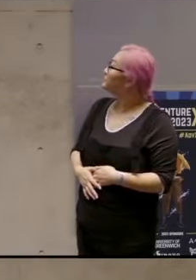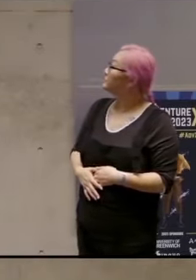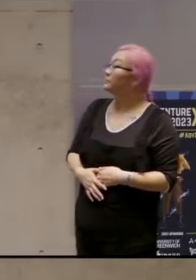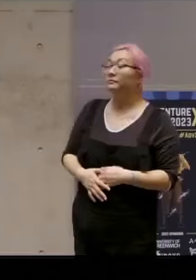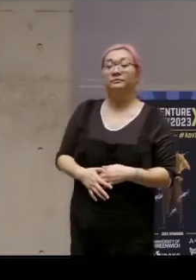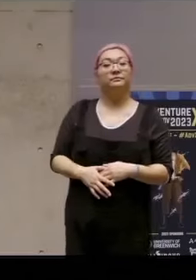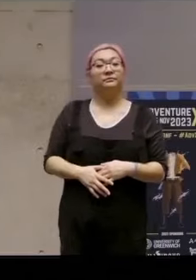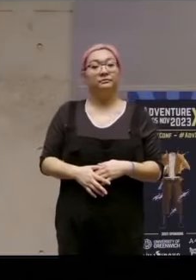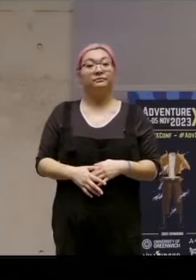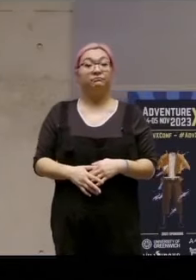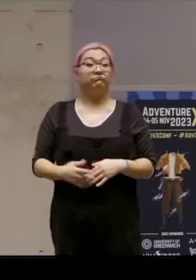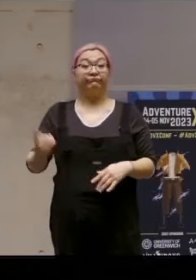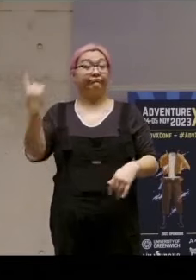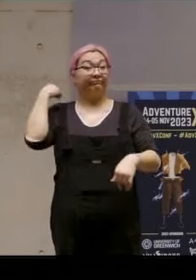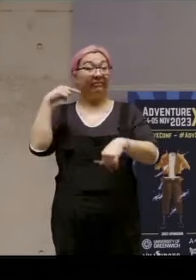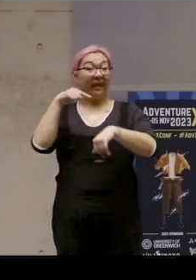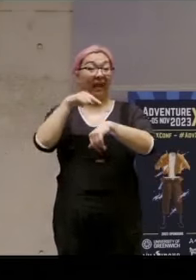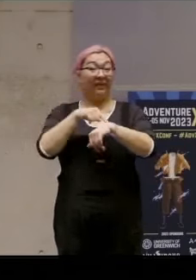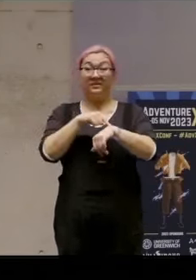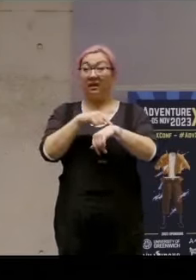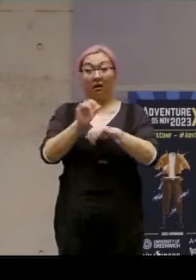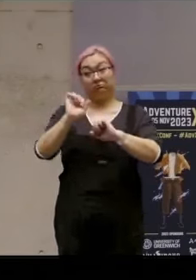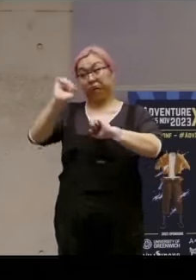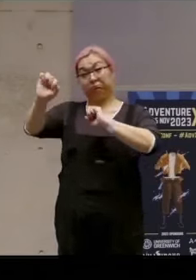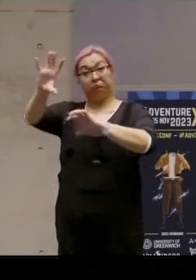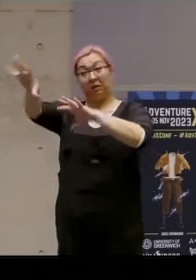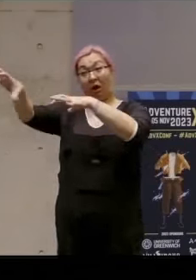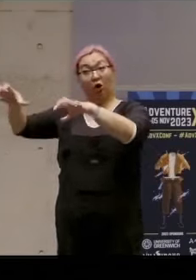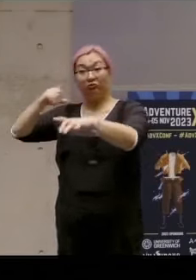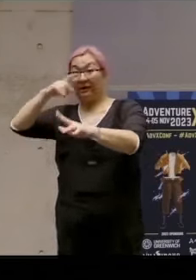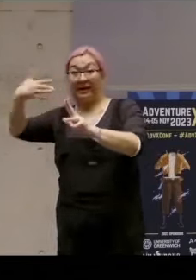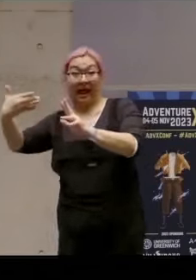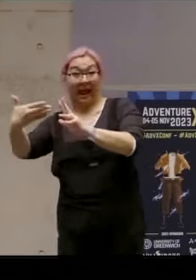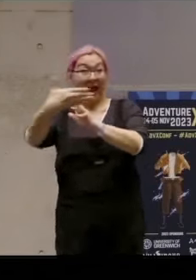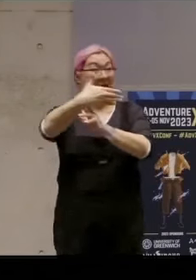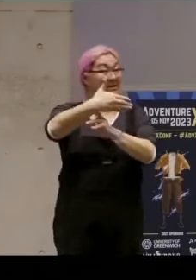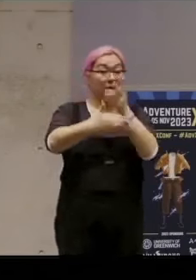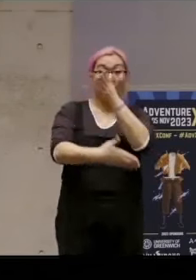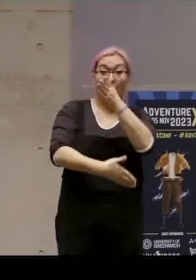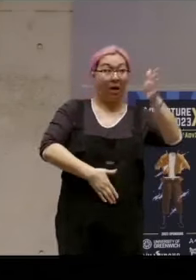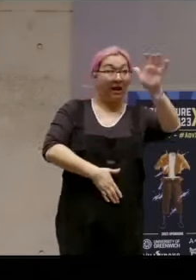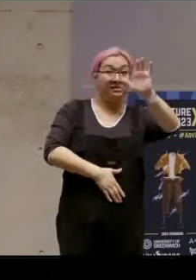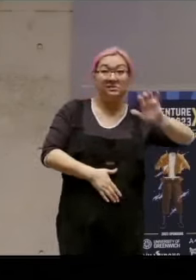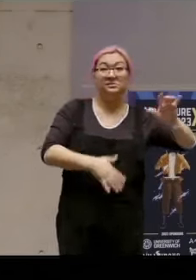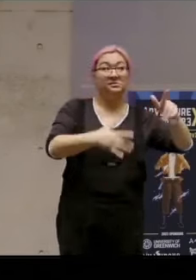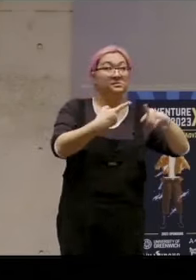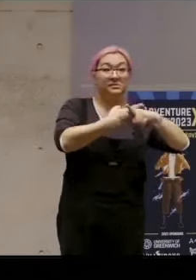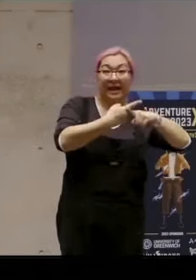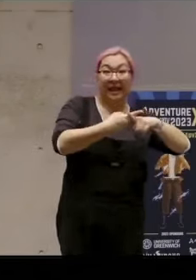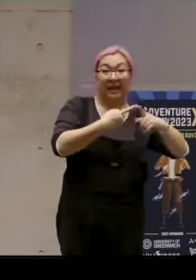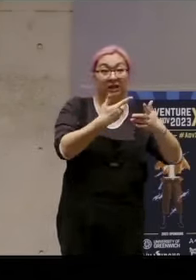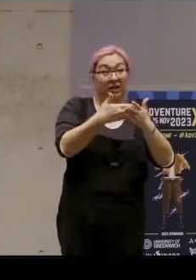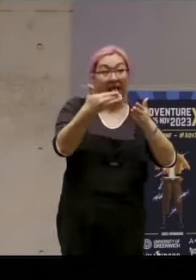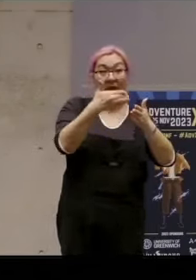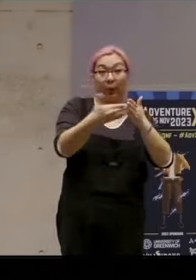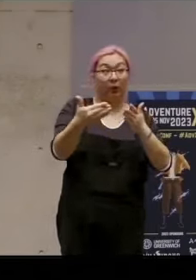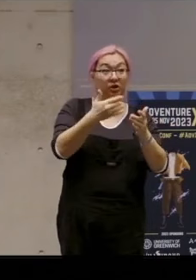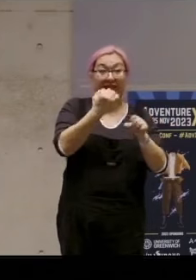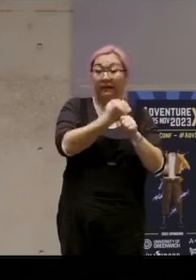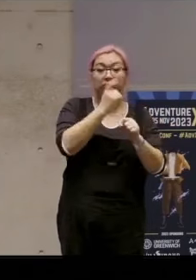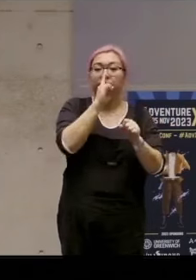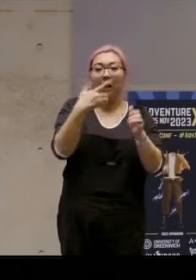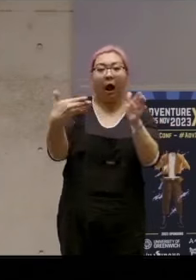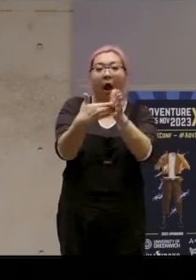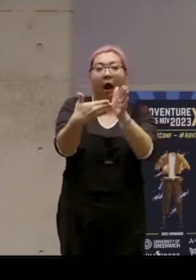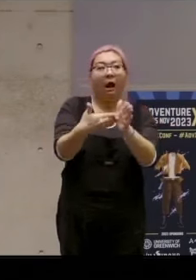examples. For example, Polda. I mean, there was no game that could spawn six other installments in